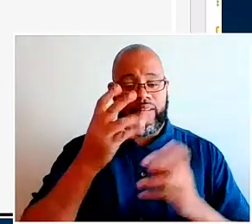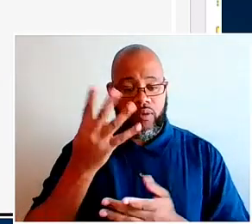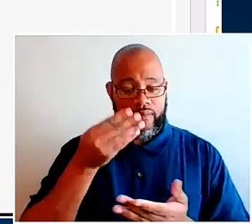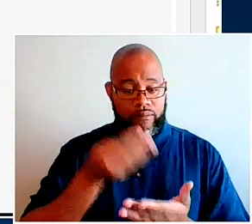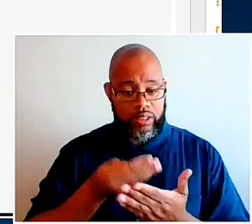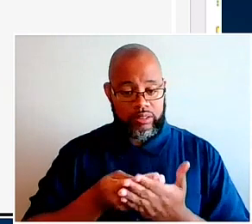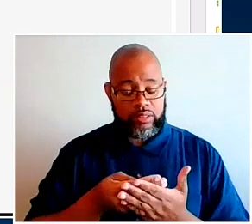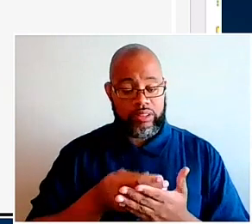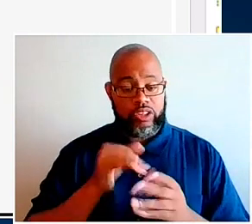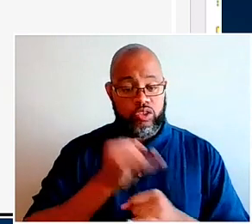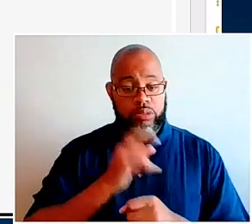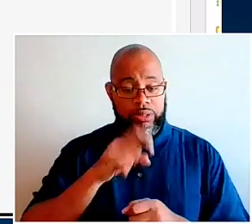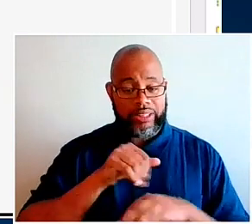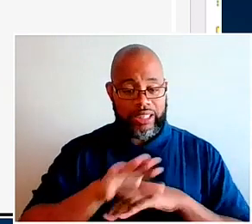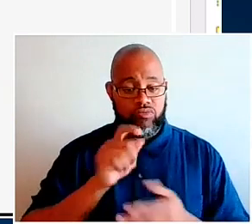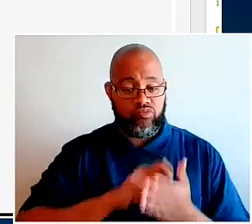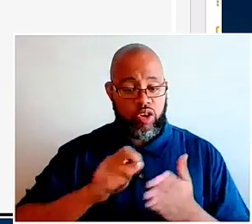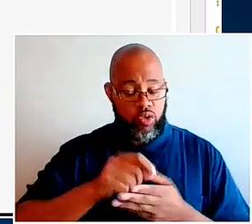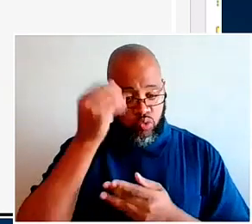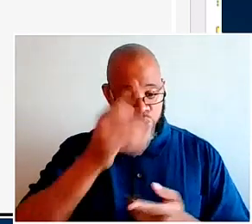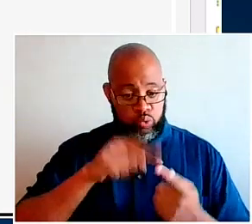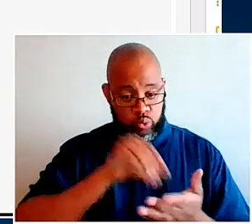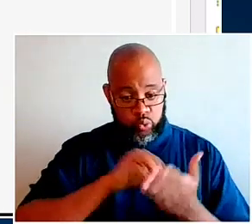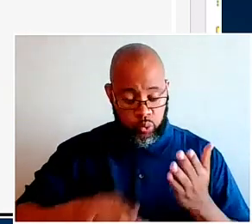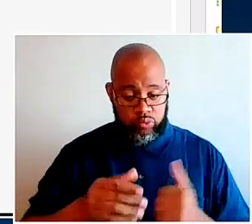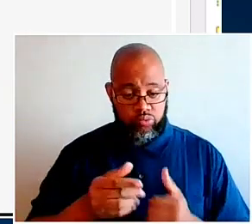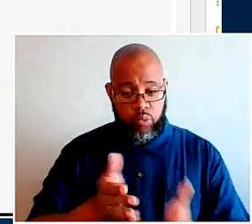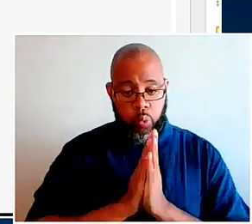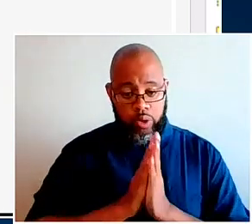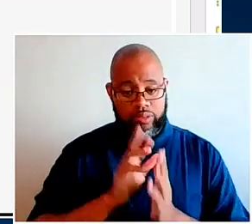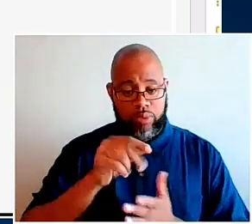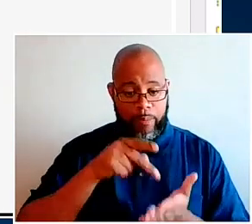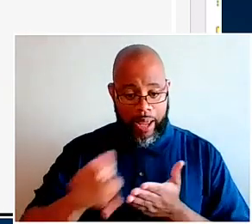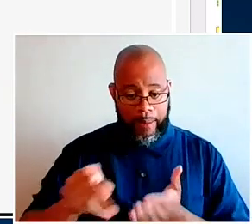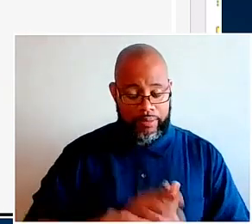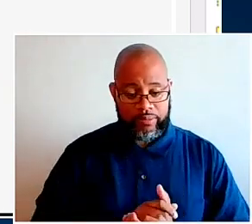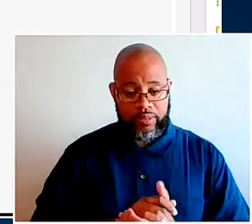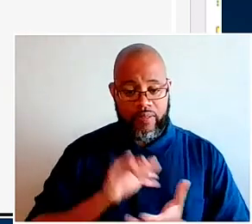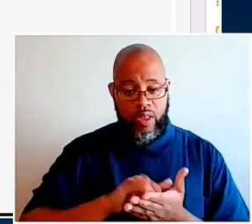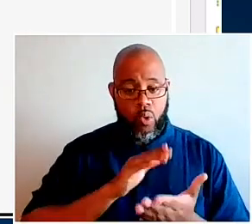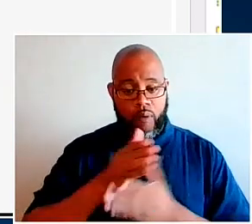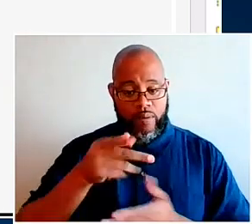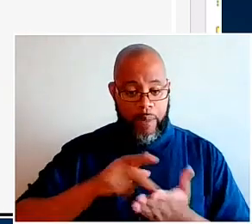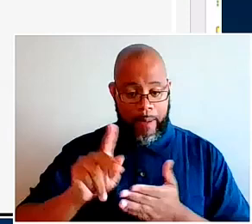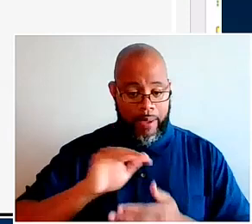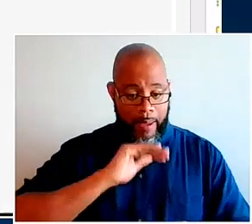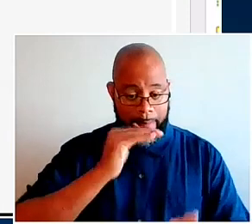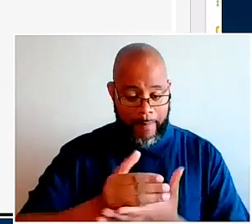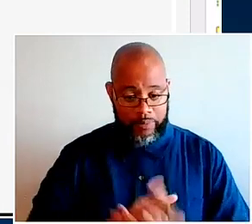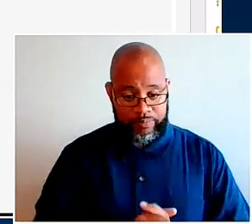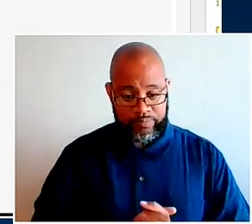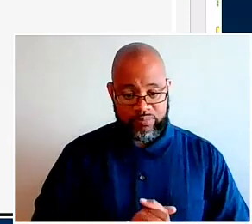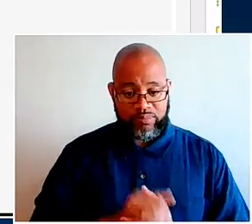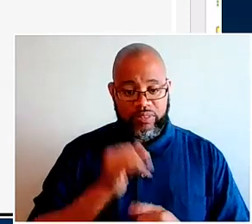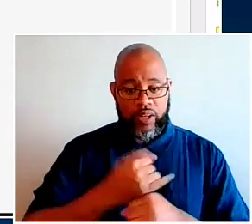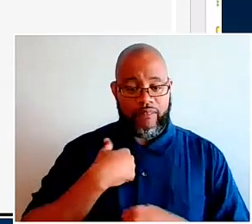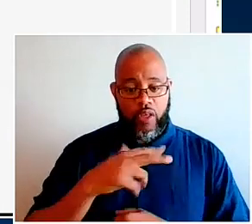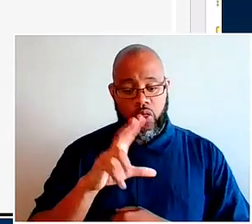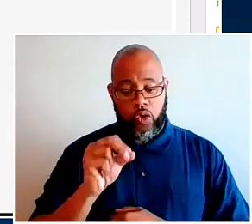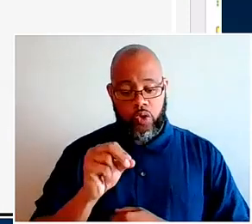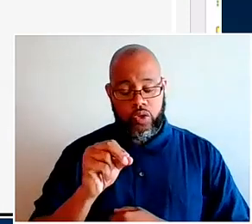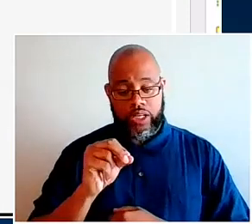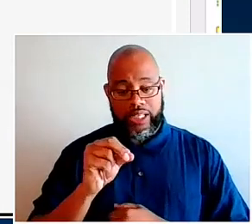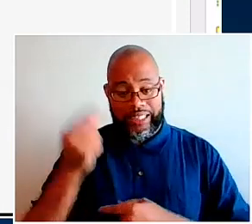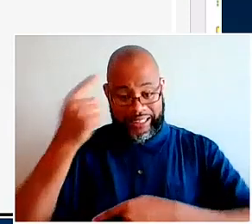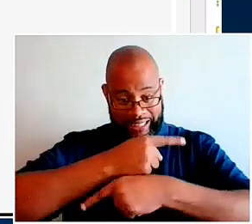promptly send a written notice to the student requesting repayment of the overpayment amount. Institutions have 30 calendar days